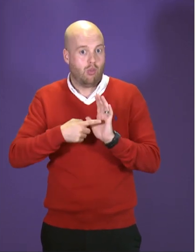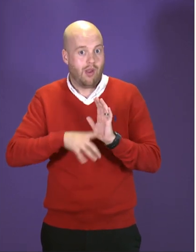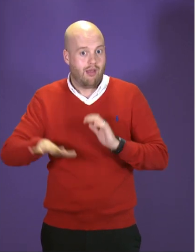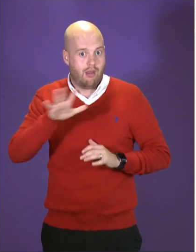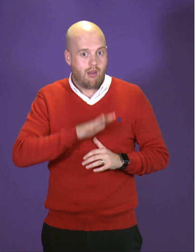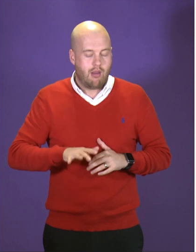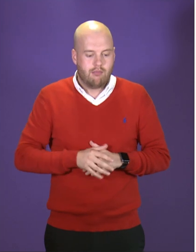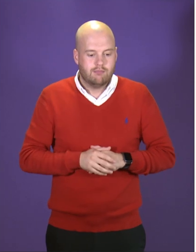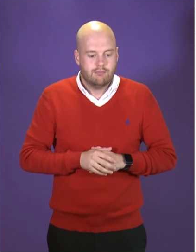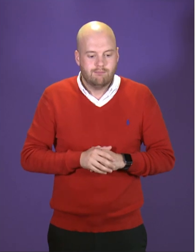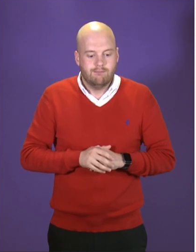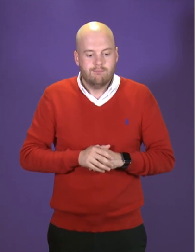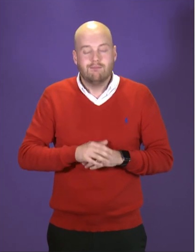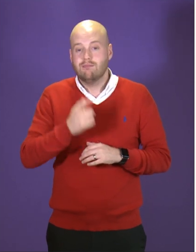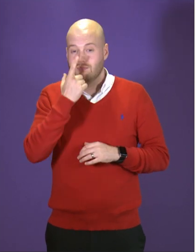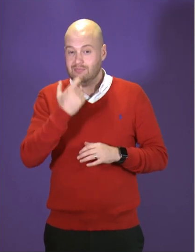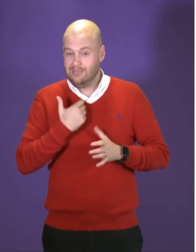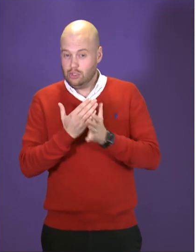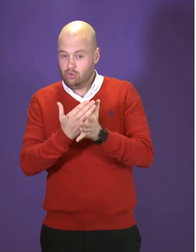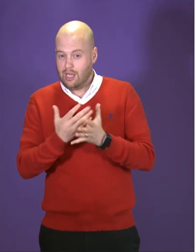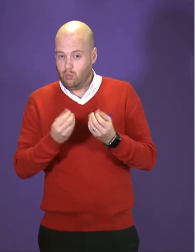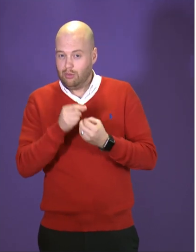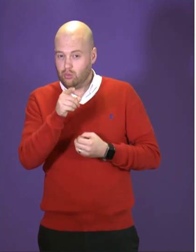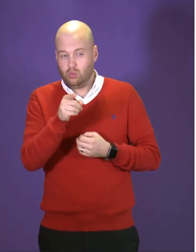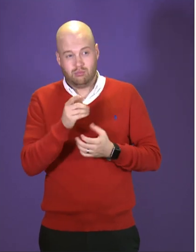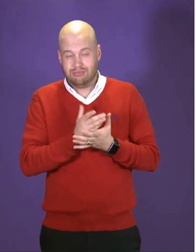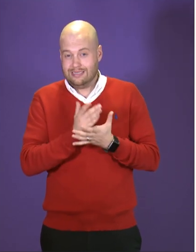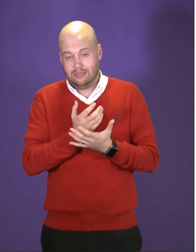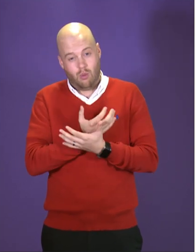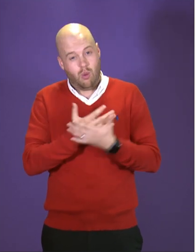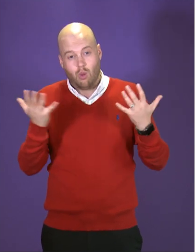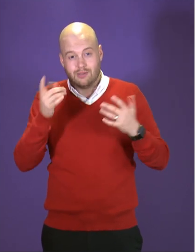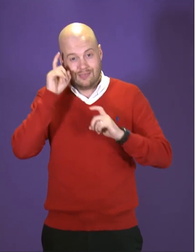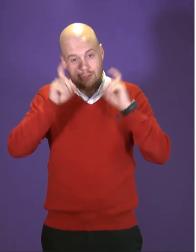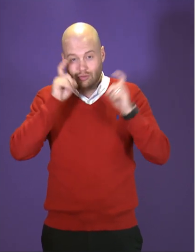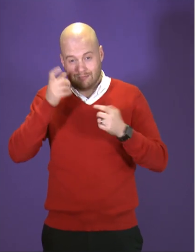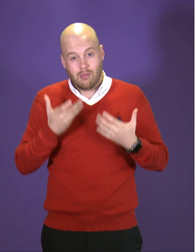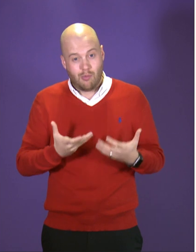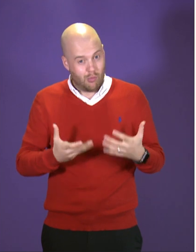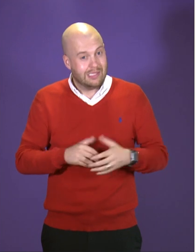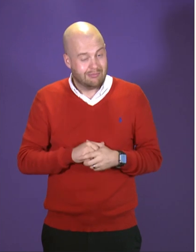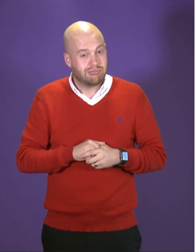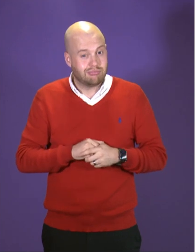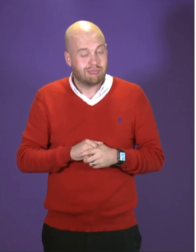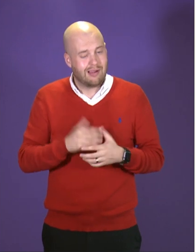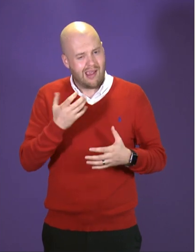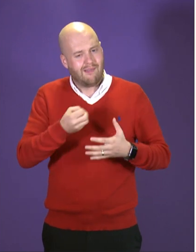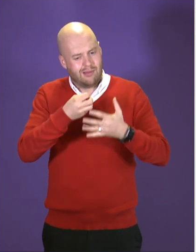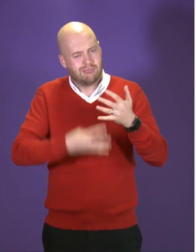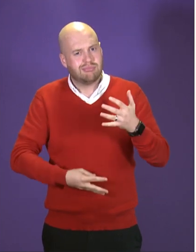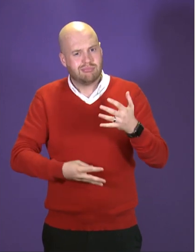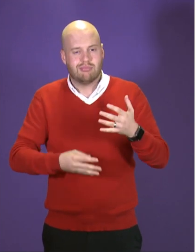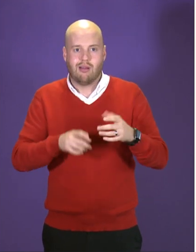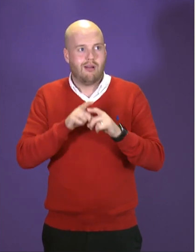with you lots of initiatives that we are doing at the moment. So it's really a lot of things that starting from cleaning